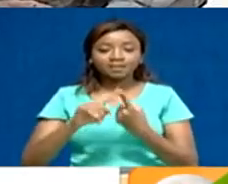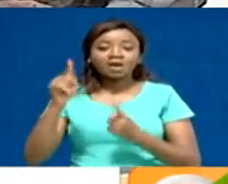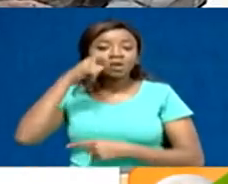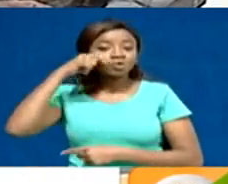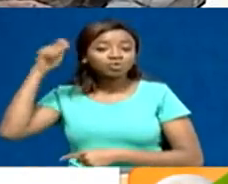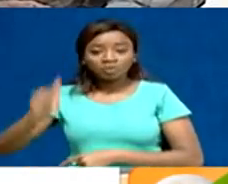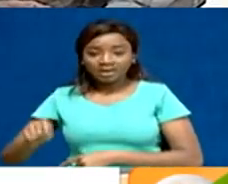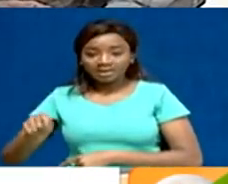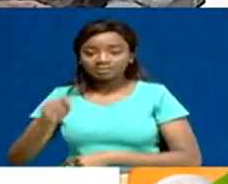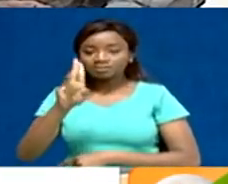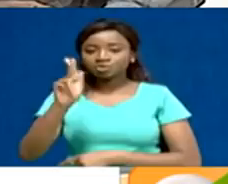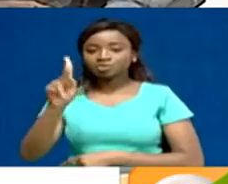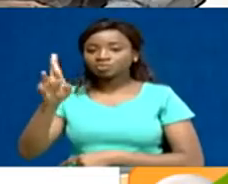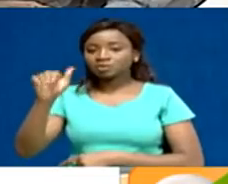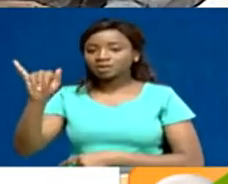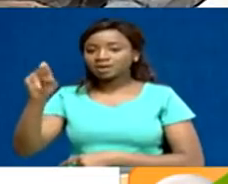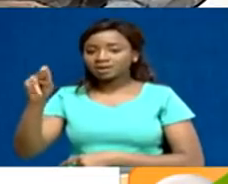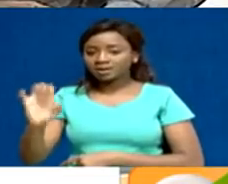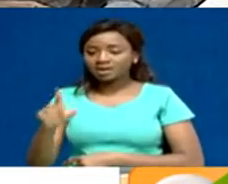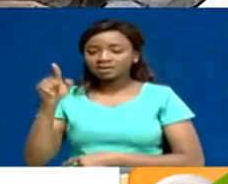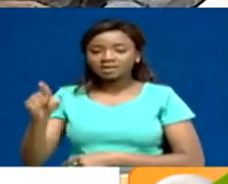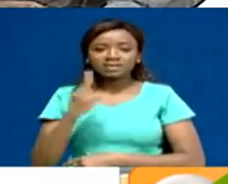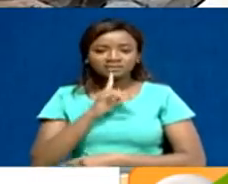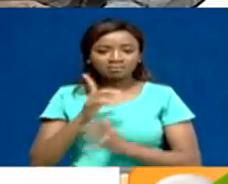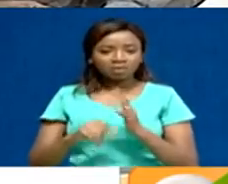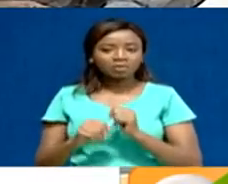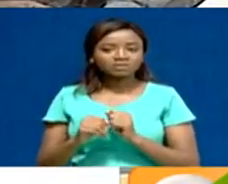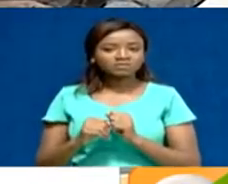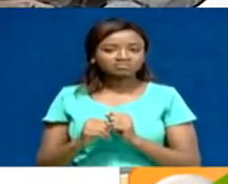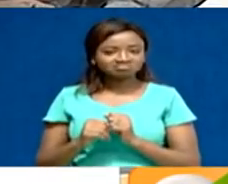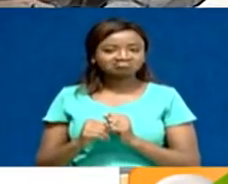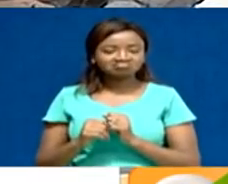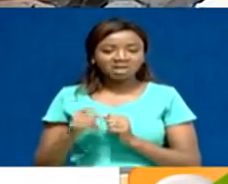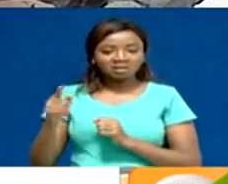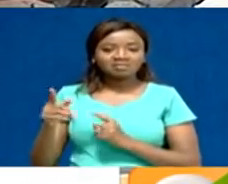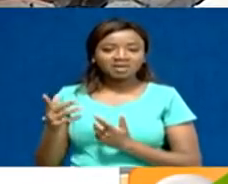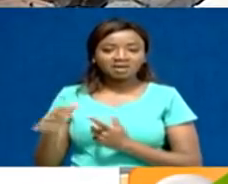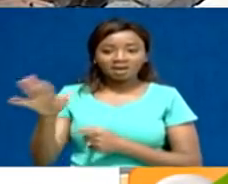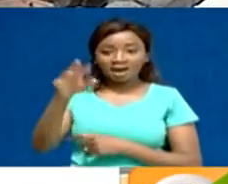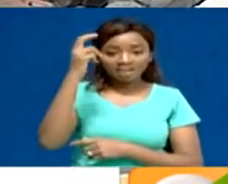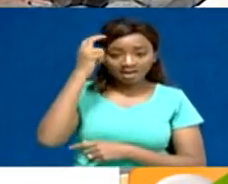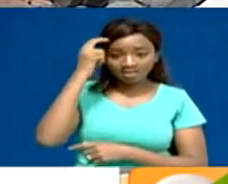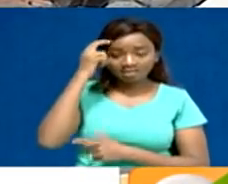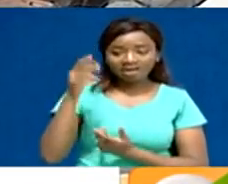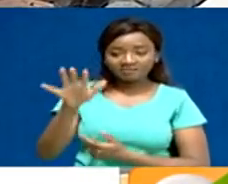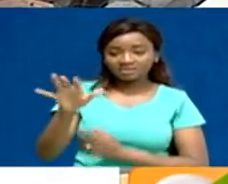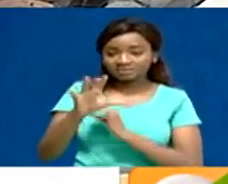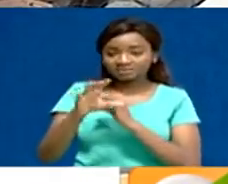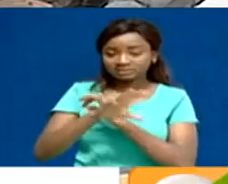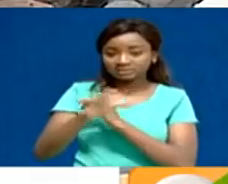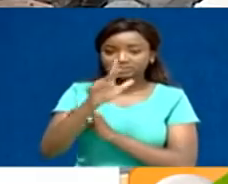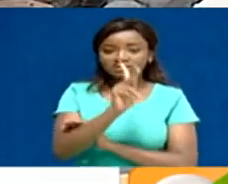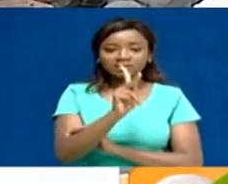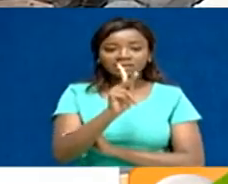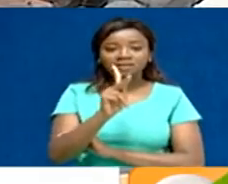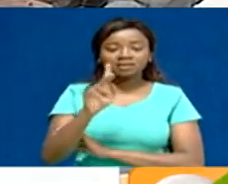Ukrainian forces say they have repelled an attack on the country's second city of Kharkiv after fierce clashes with Russian